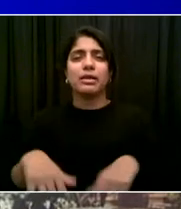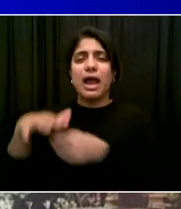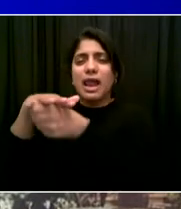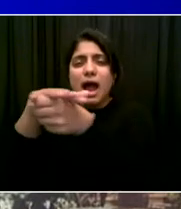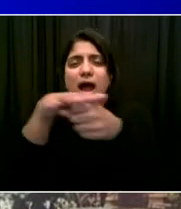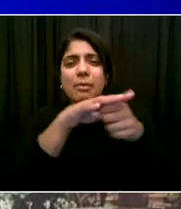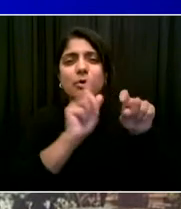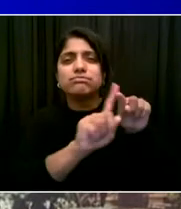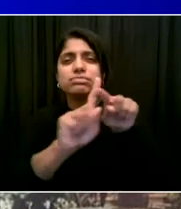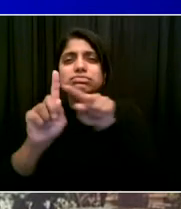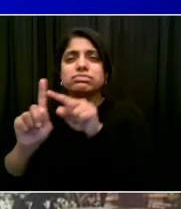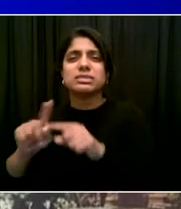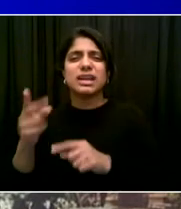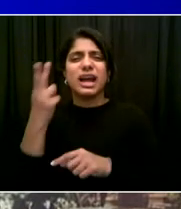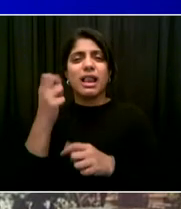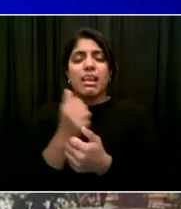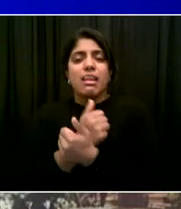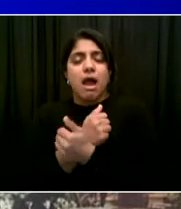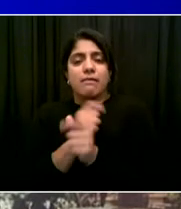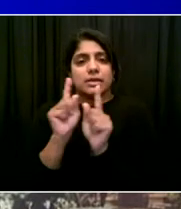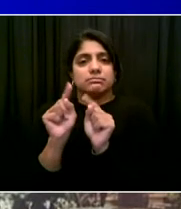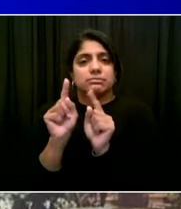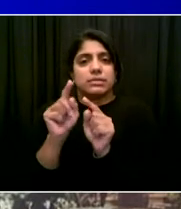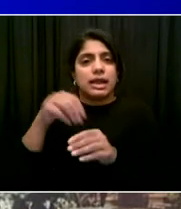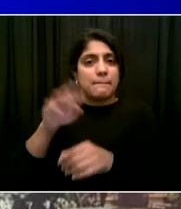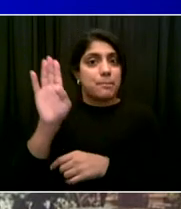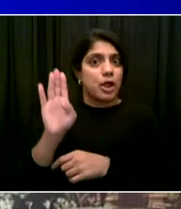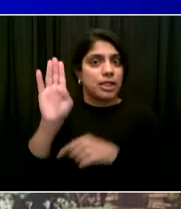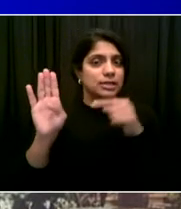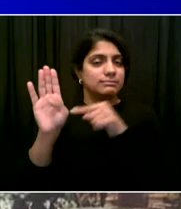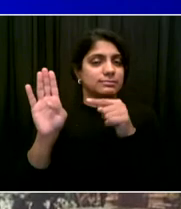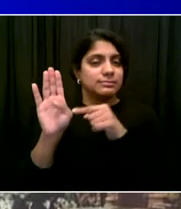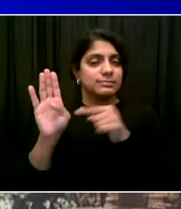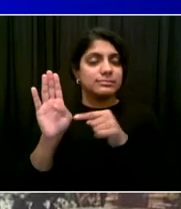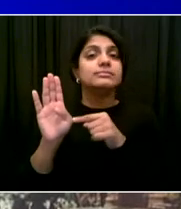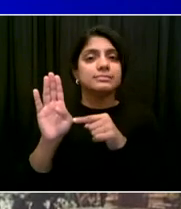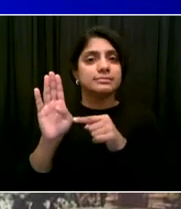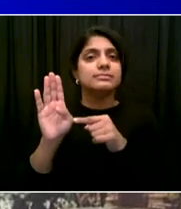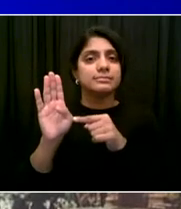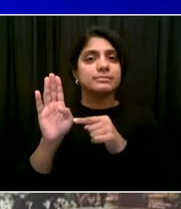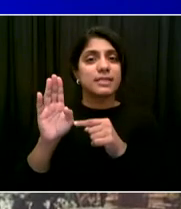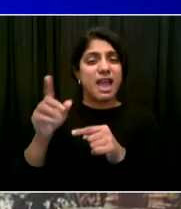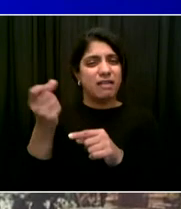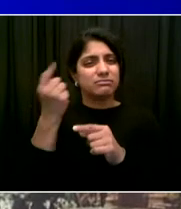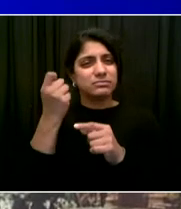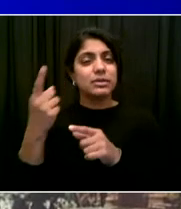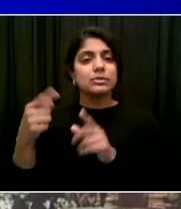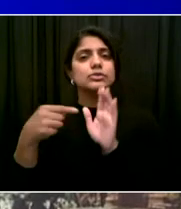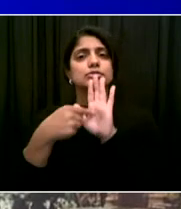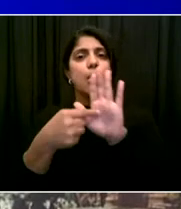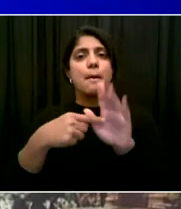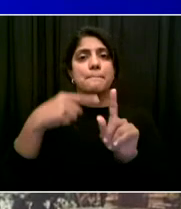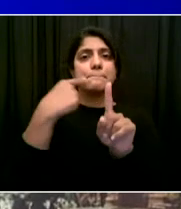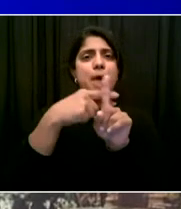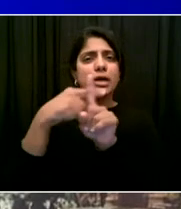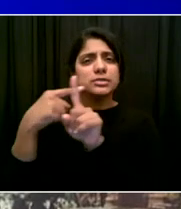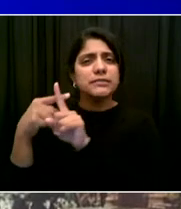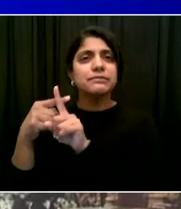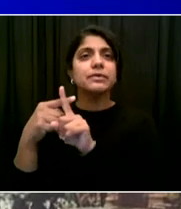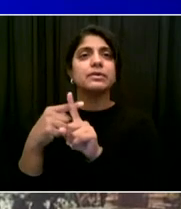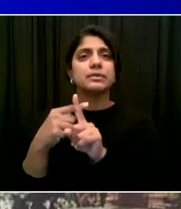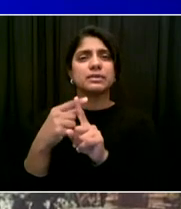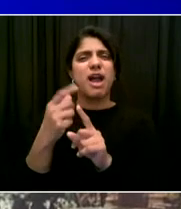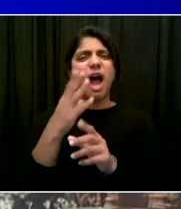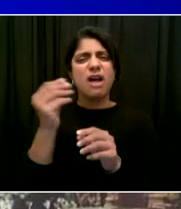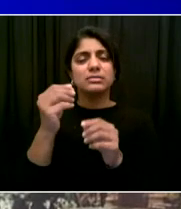portrayals. And he shows the tough realities we face, too, with a really clear eye. And that has